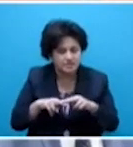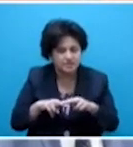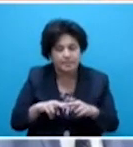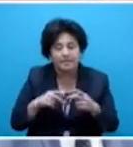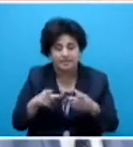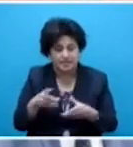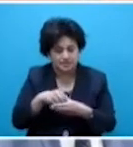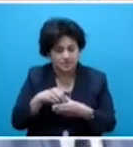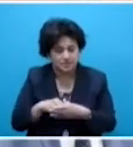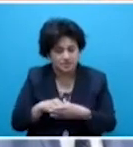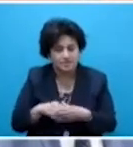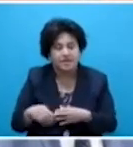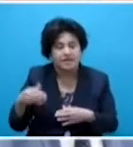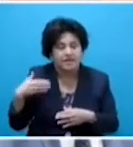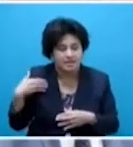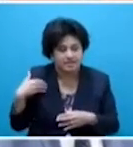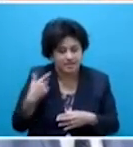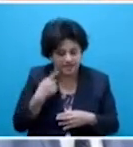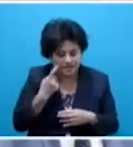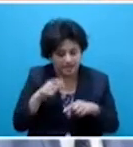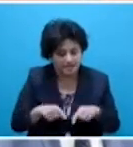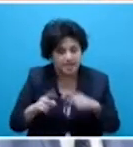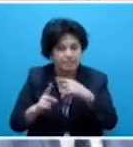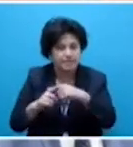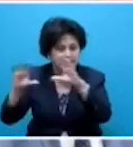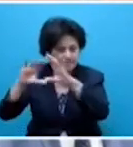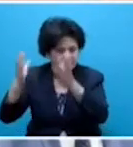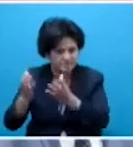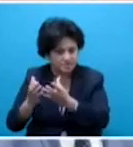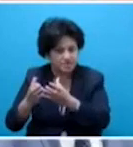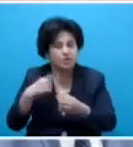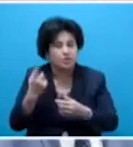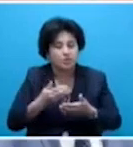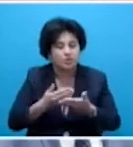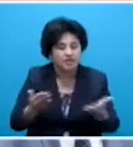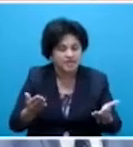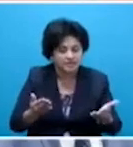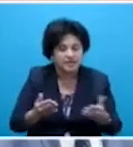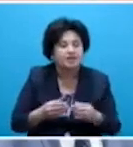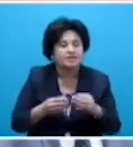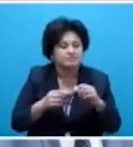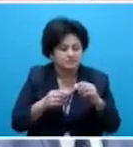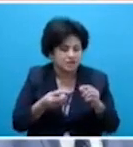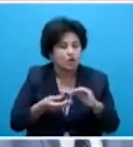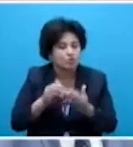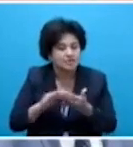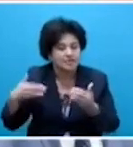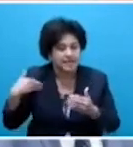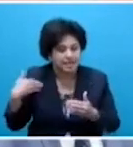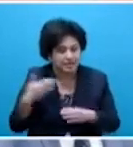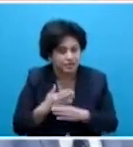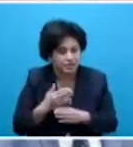health care and universal health care services delivered by community health workers, nursing stations, health